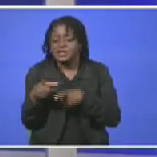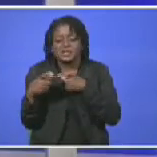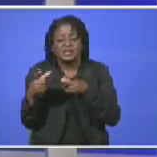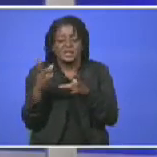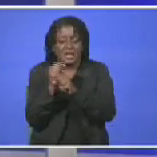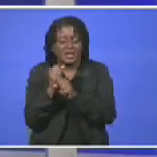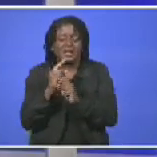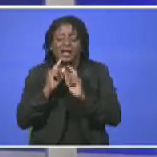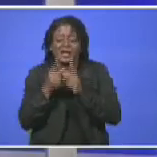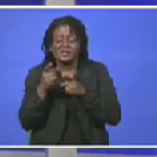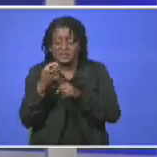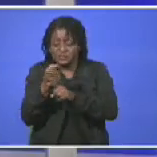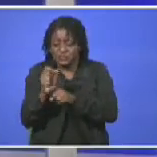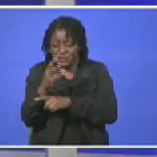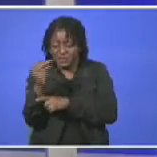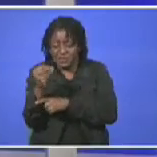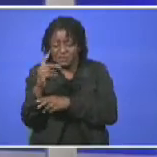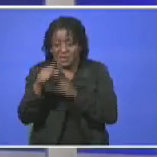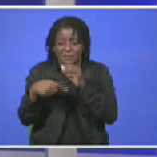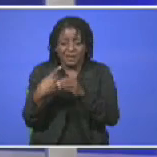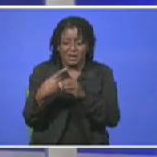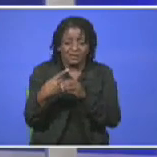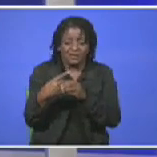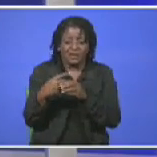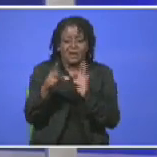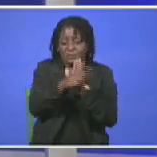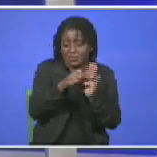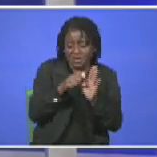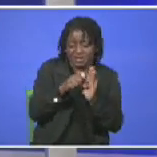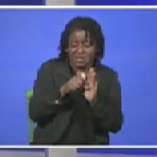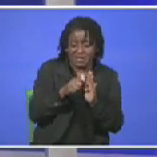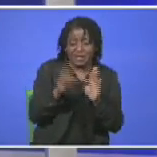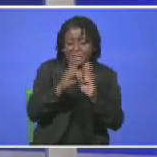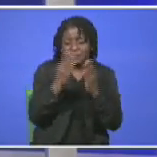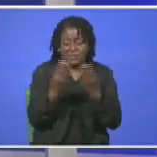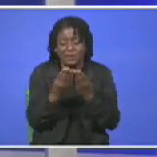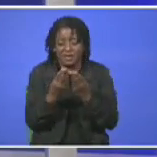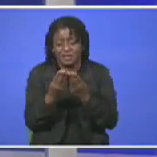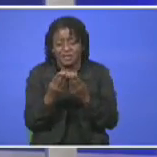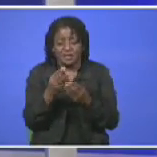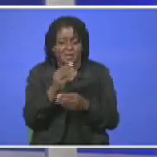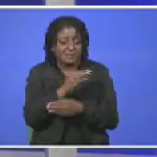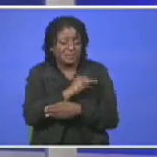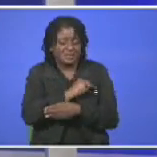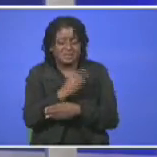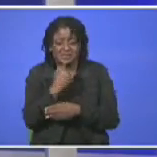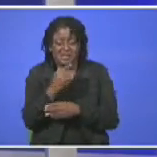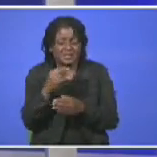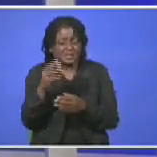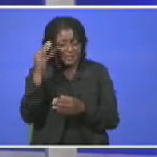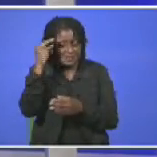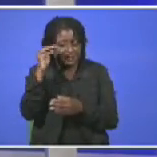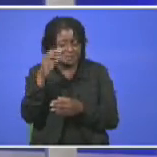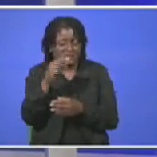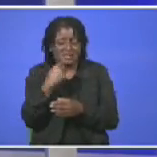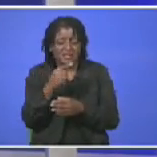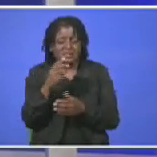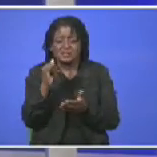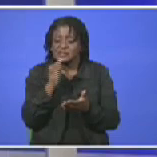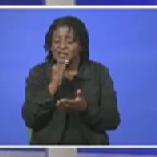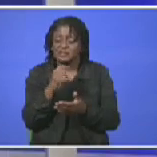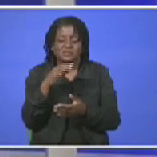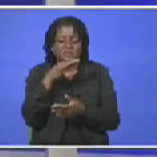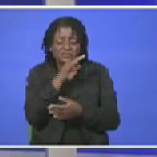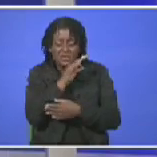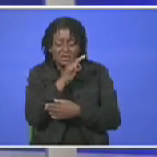to the appointment of a statutory board. Minister Bannister says that is false, adding that Sands had a duty under the Construction